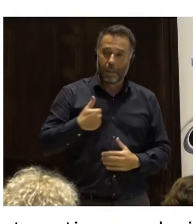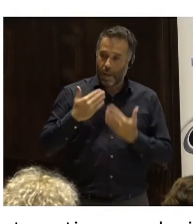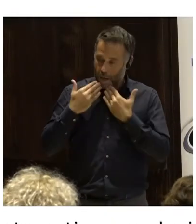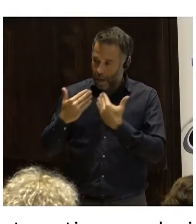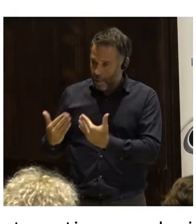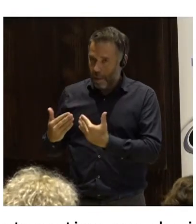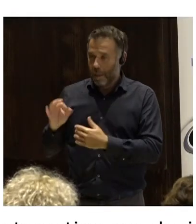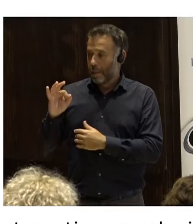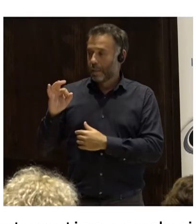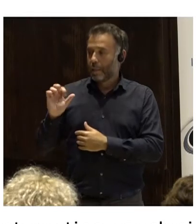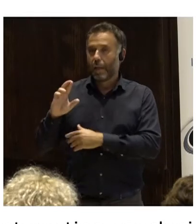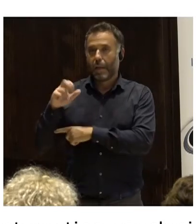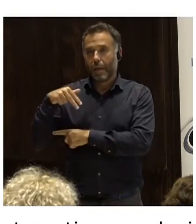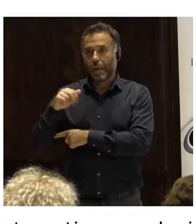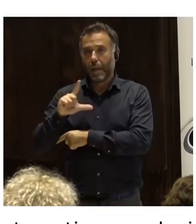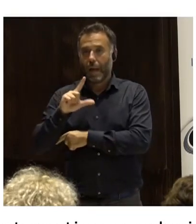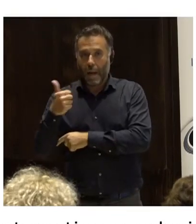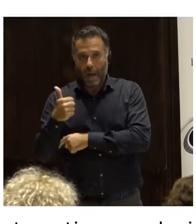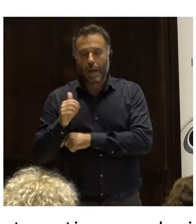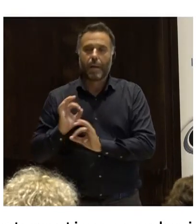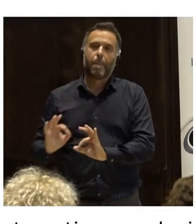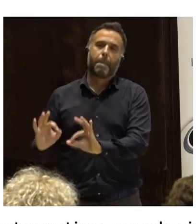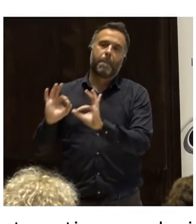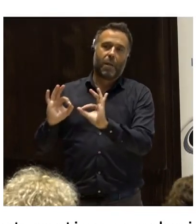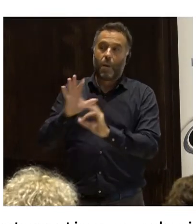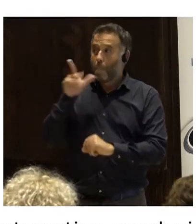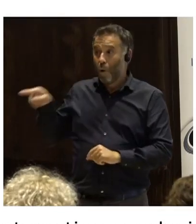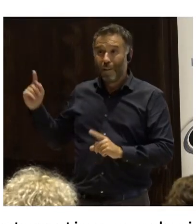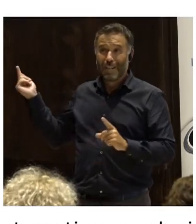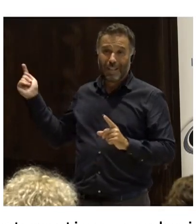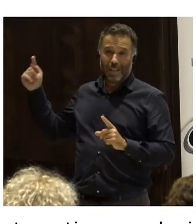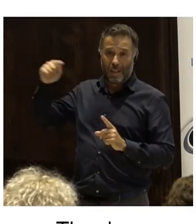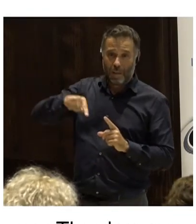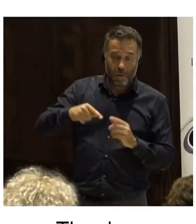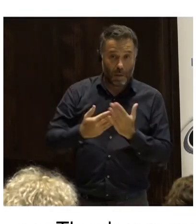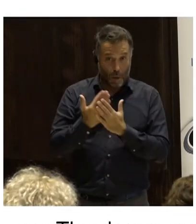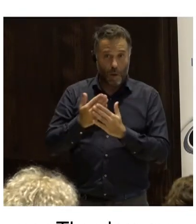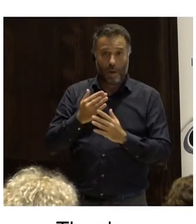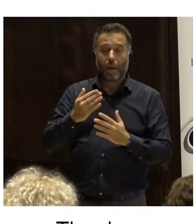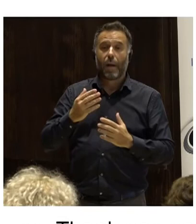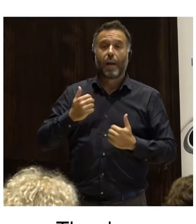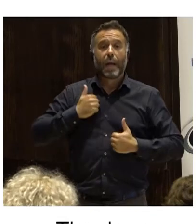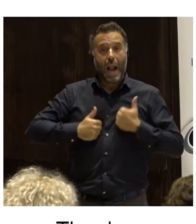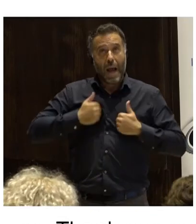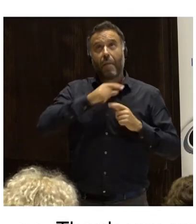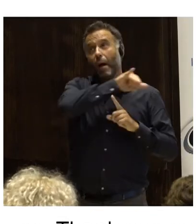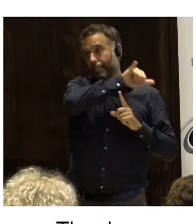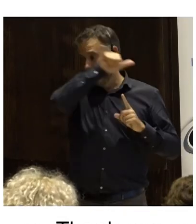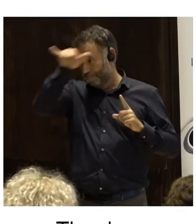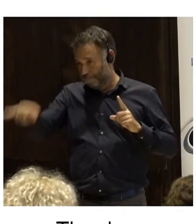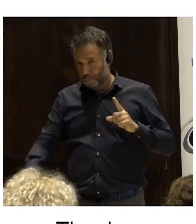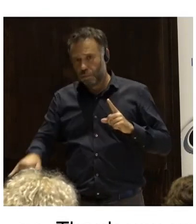Serenella, who has come this morning from Canada. It's a big physical effort, but